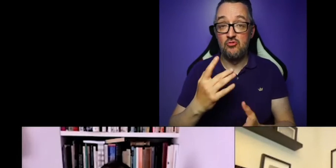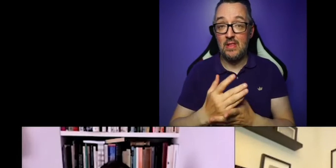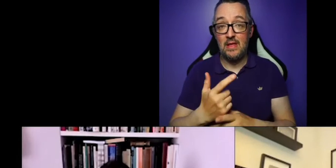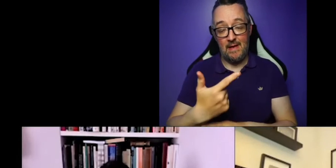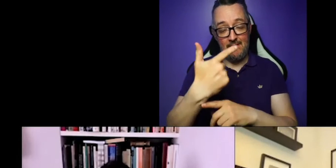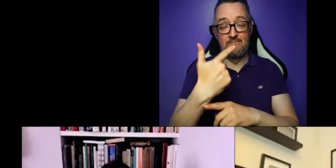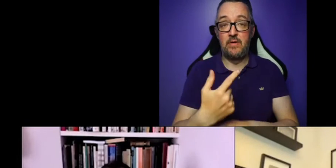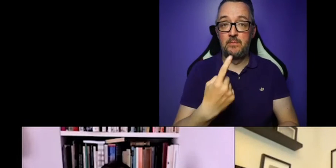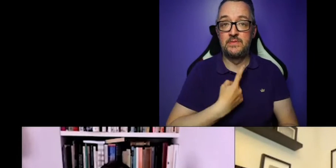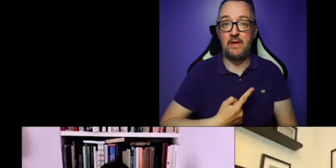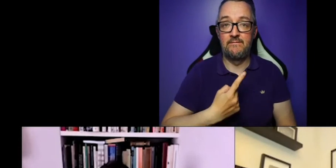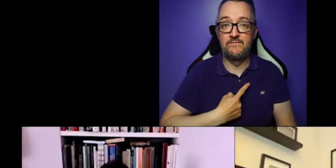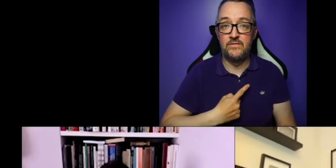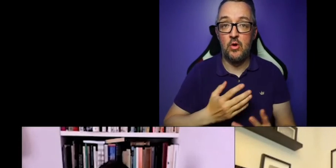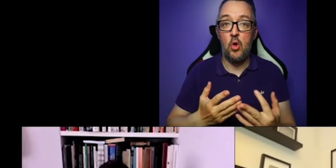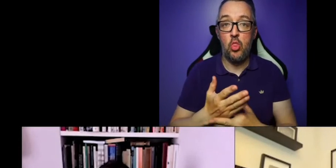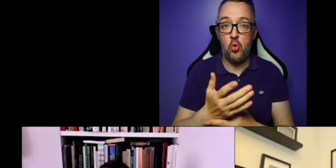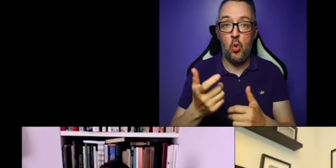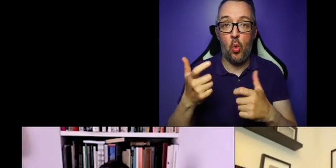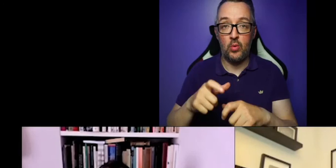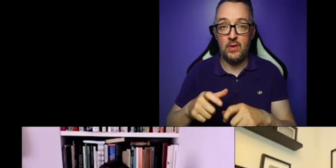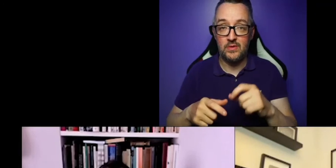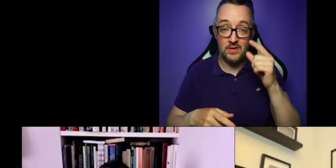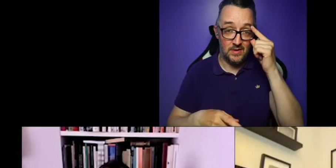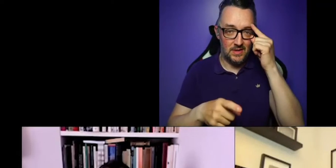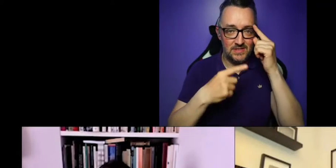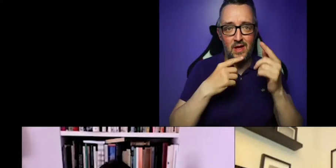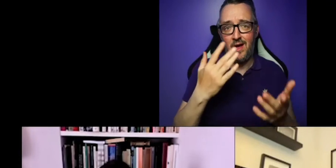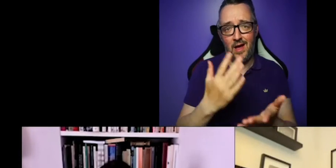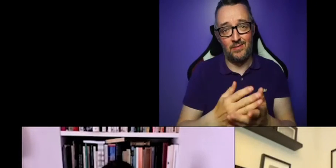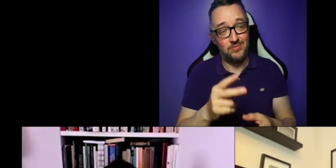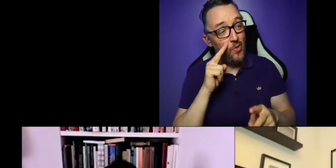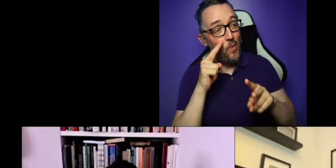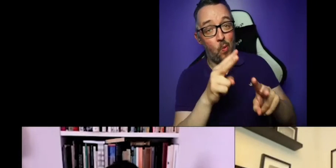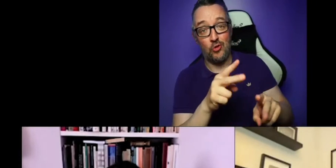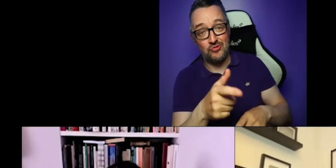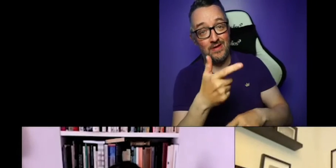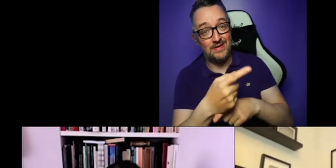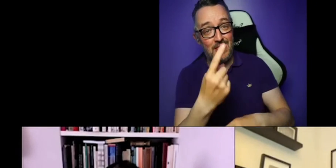documenting myself through the lockdown. Which was very fun to see.